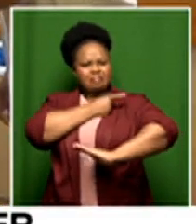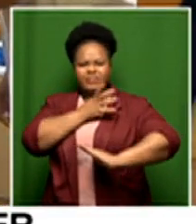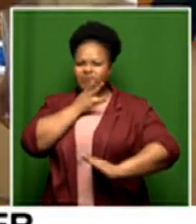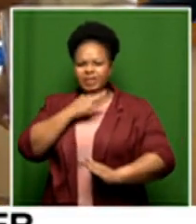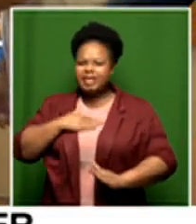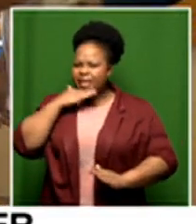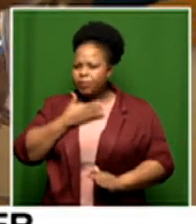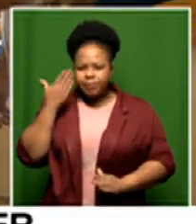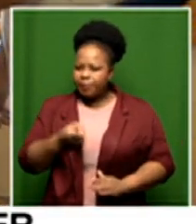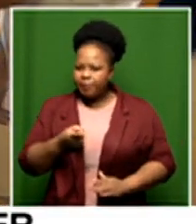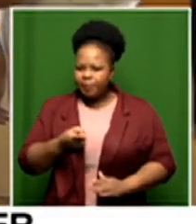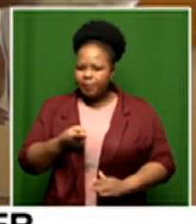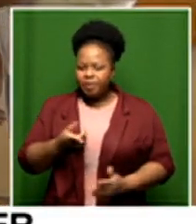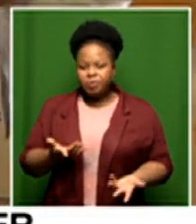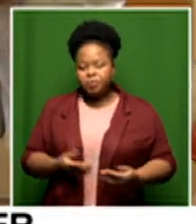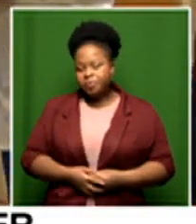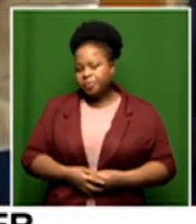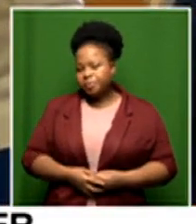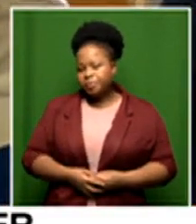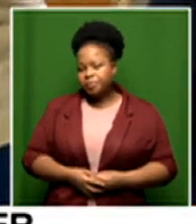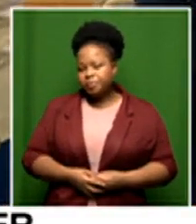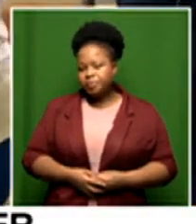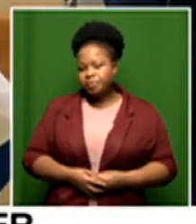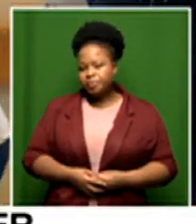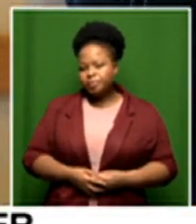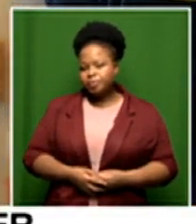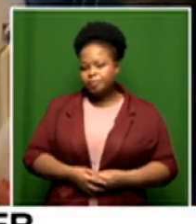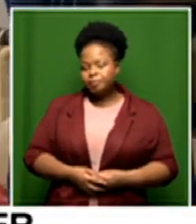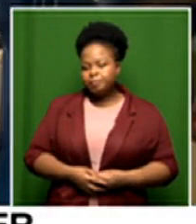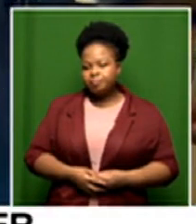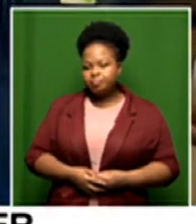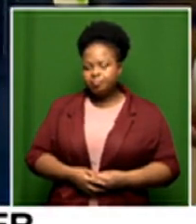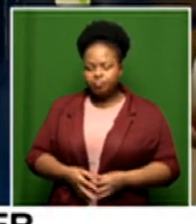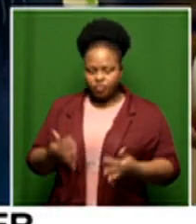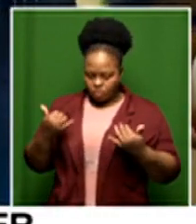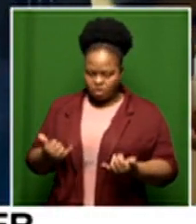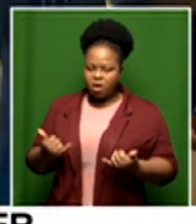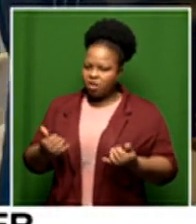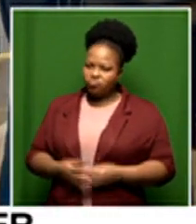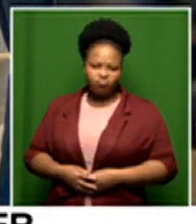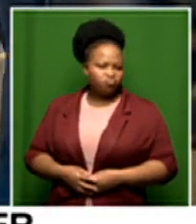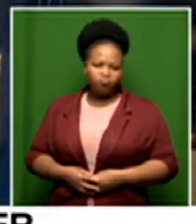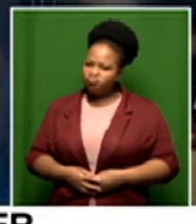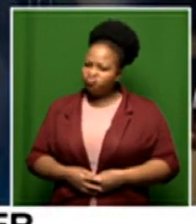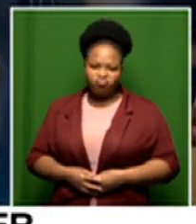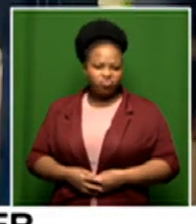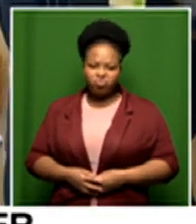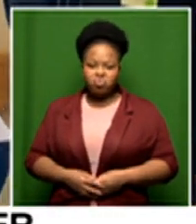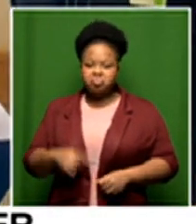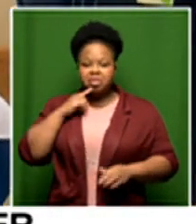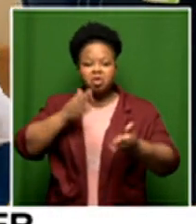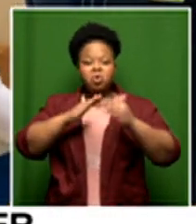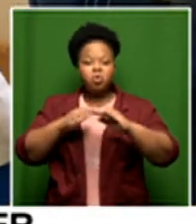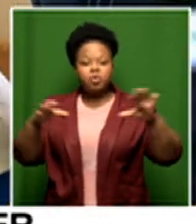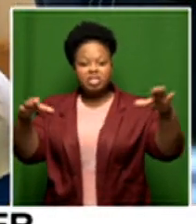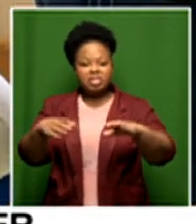the inoculation process. Dr. Coetzee? Well, currently, I think we can forget about the term herd immunity.